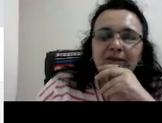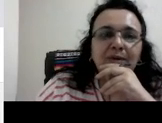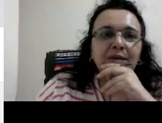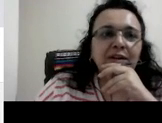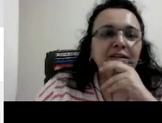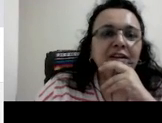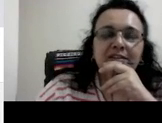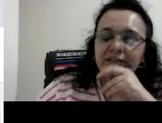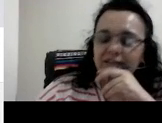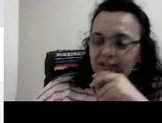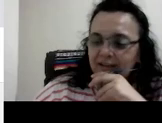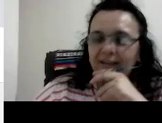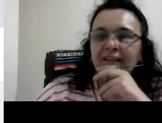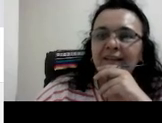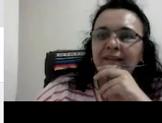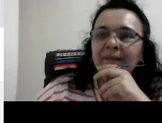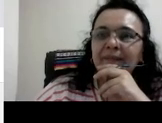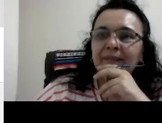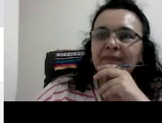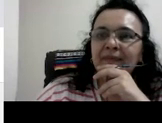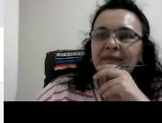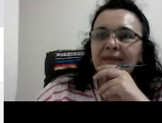Do you agree or not?